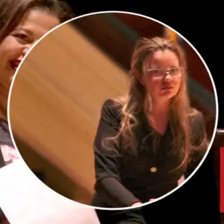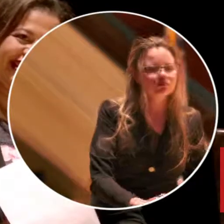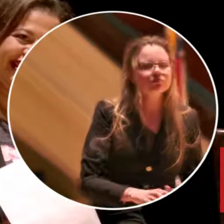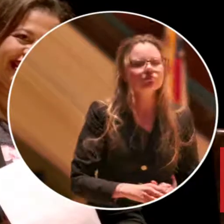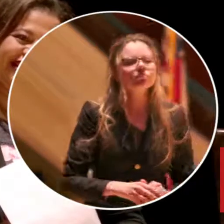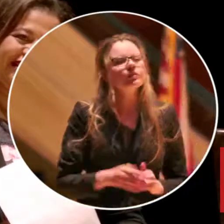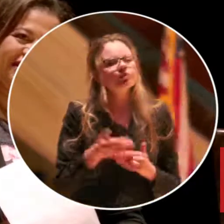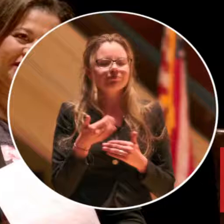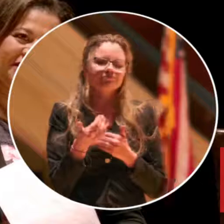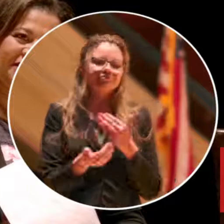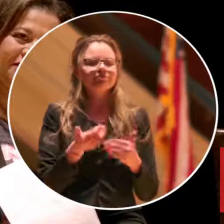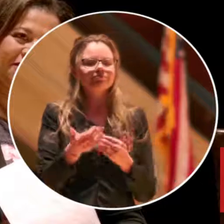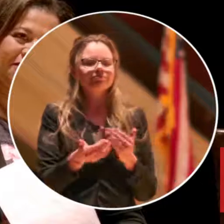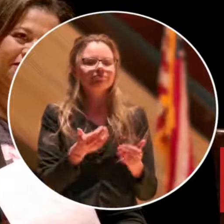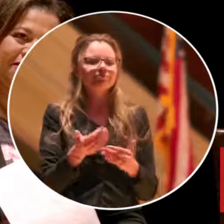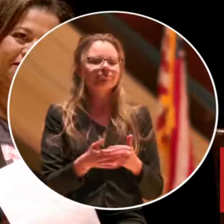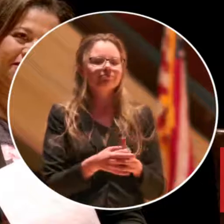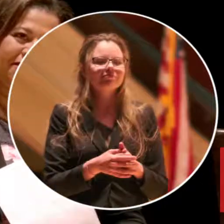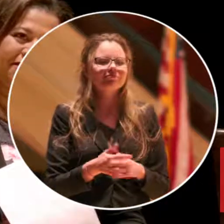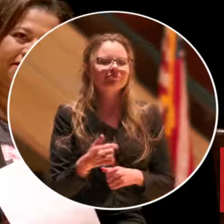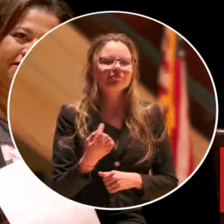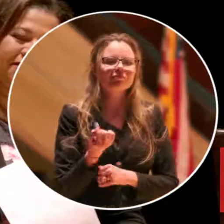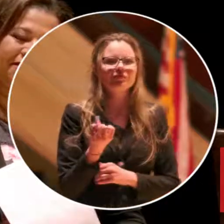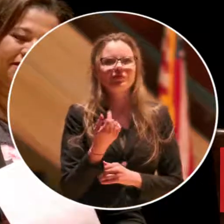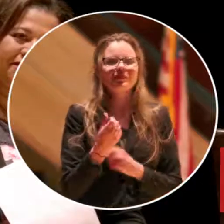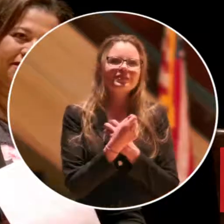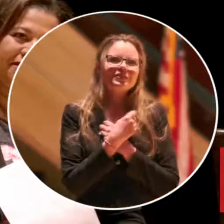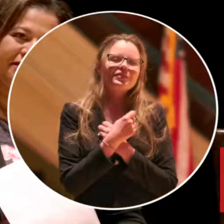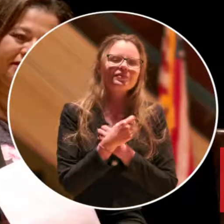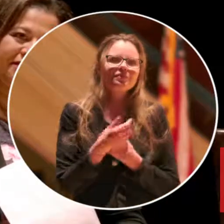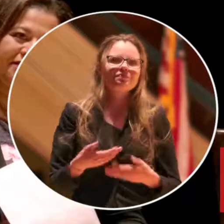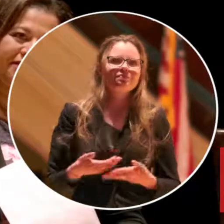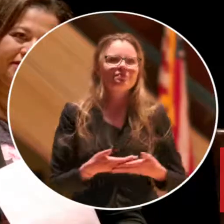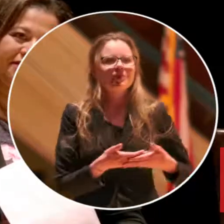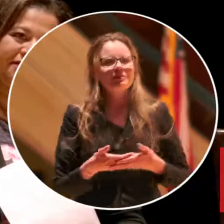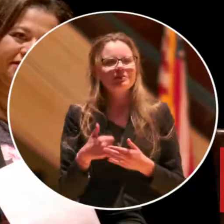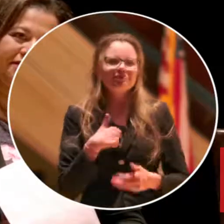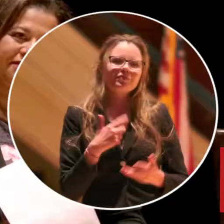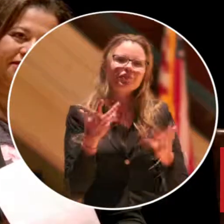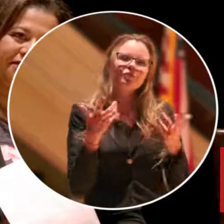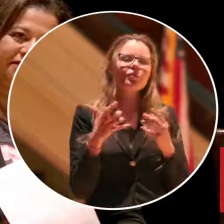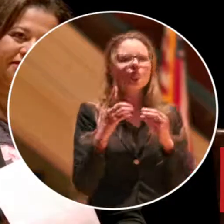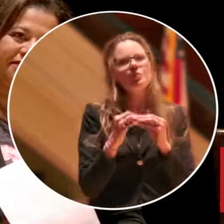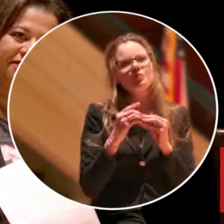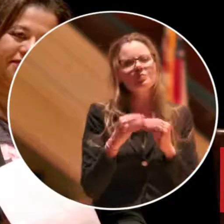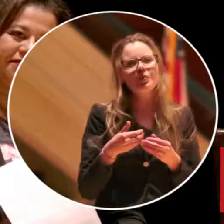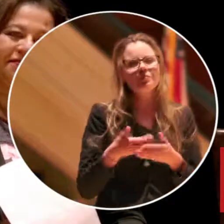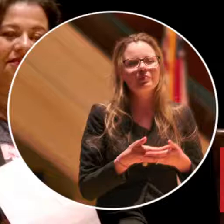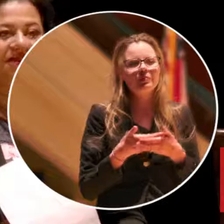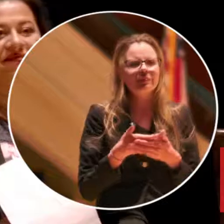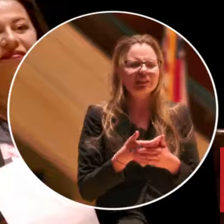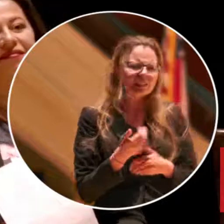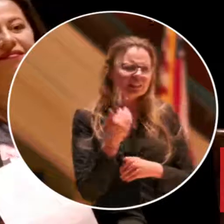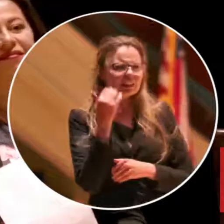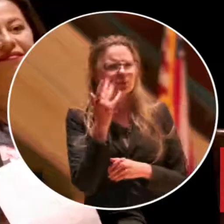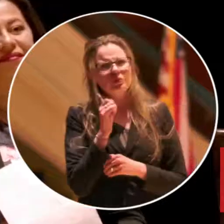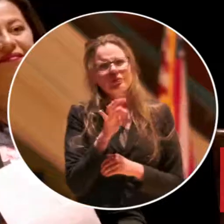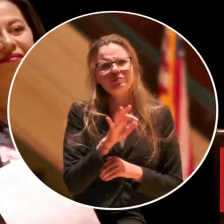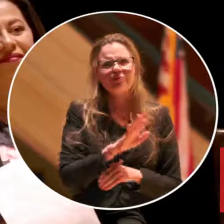She continued, I always loved babies, and I just kept thinking about how I'd like another baby, but I wasn't sure if your father would want any